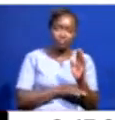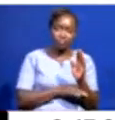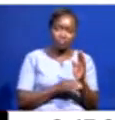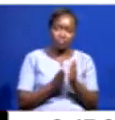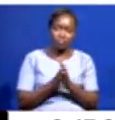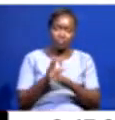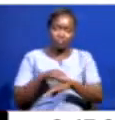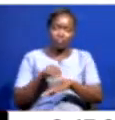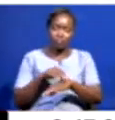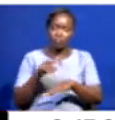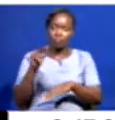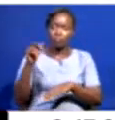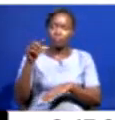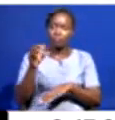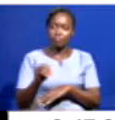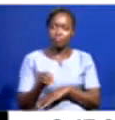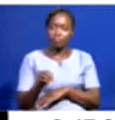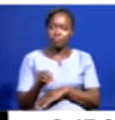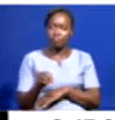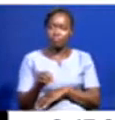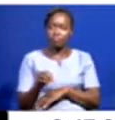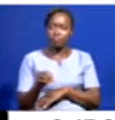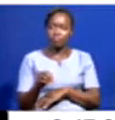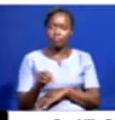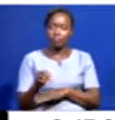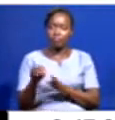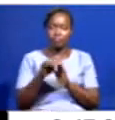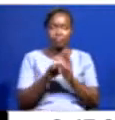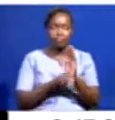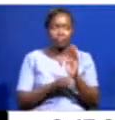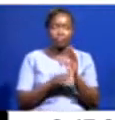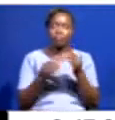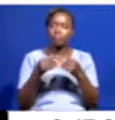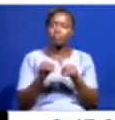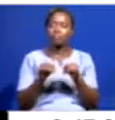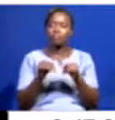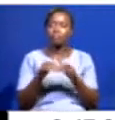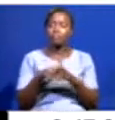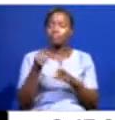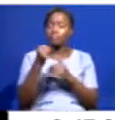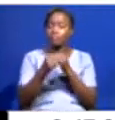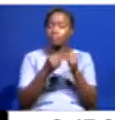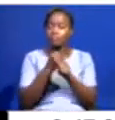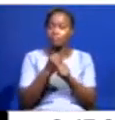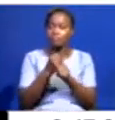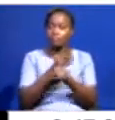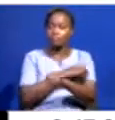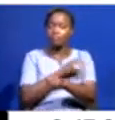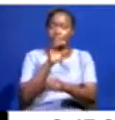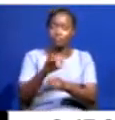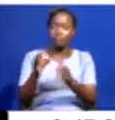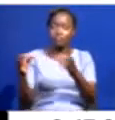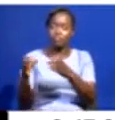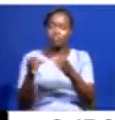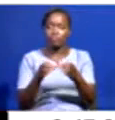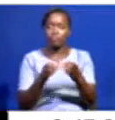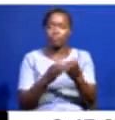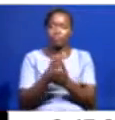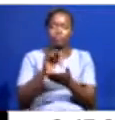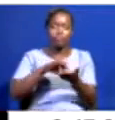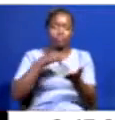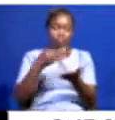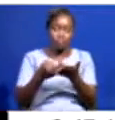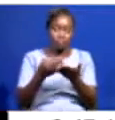non-governmental organization. We Effect, the program that will be implemented in 5 years, will empower the organizations through